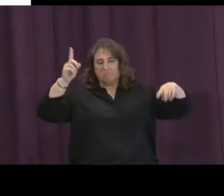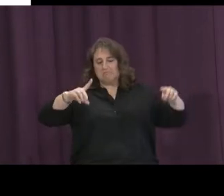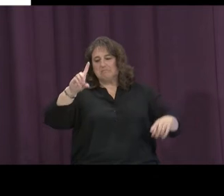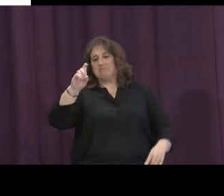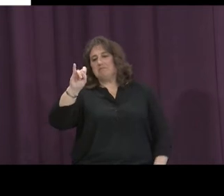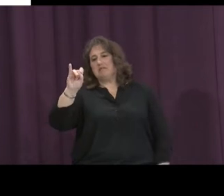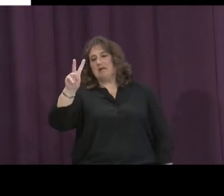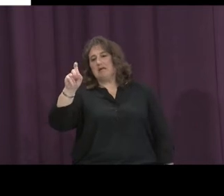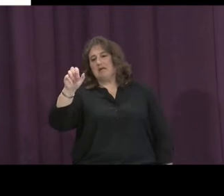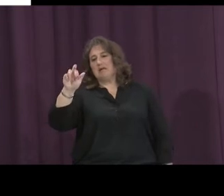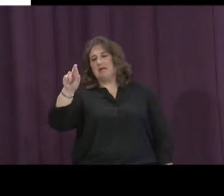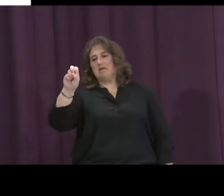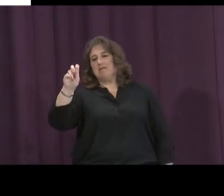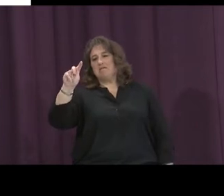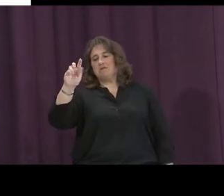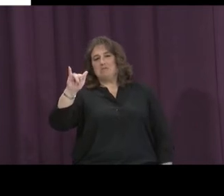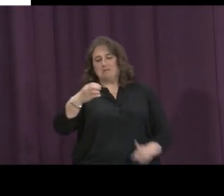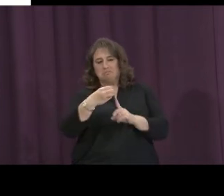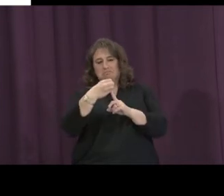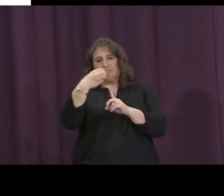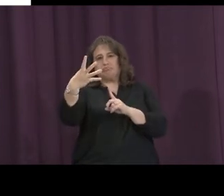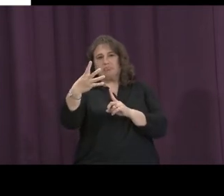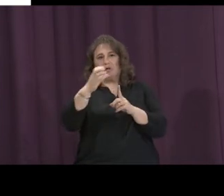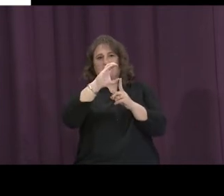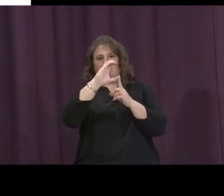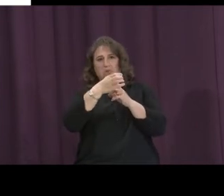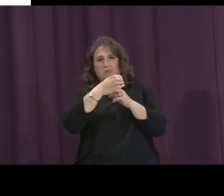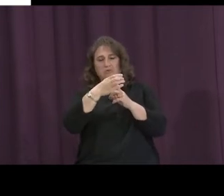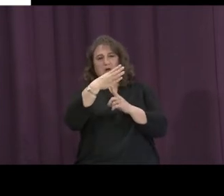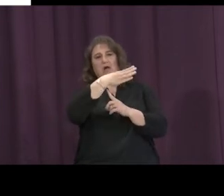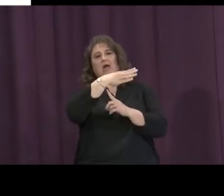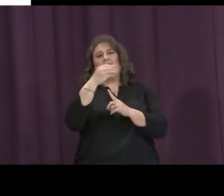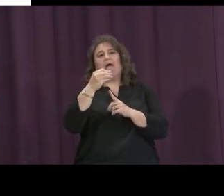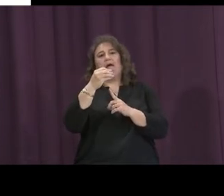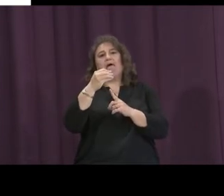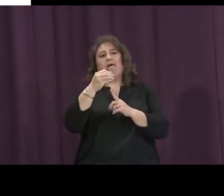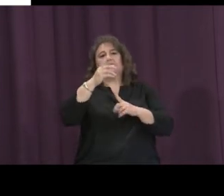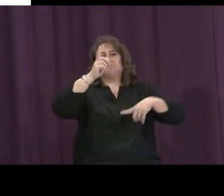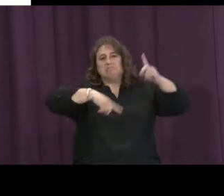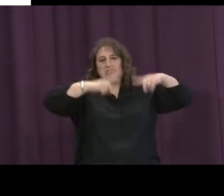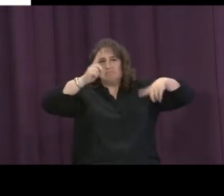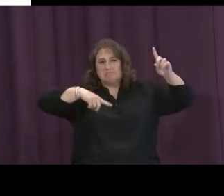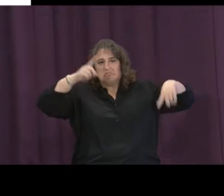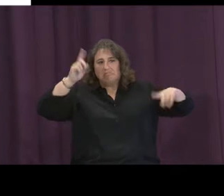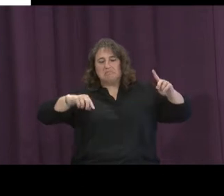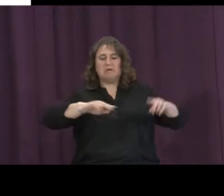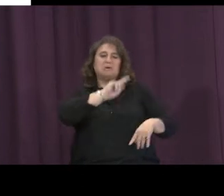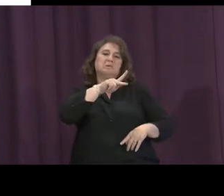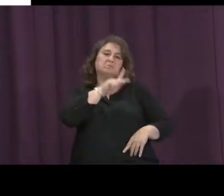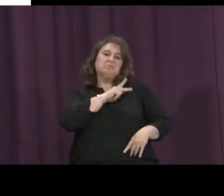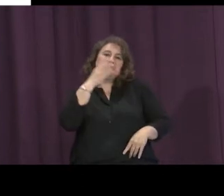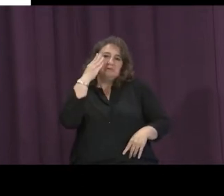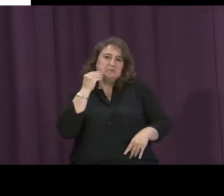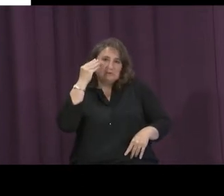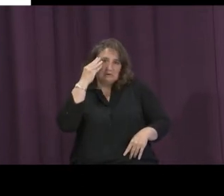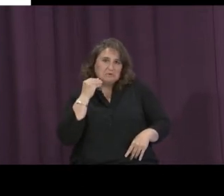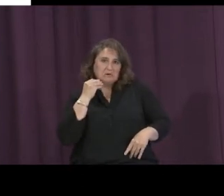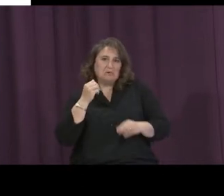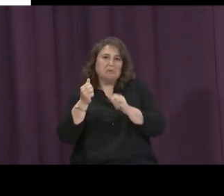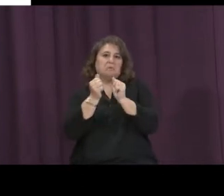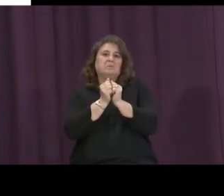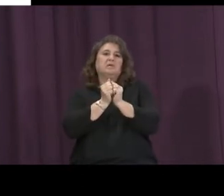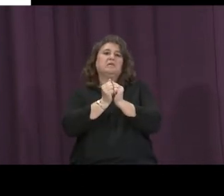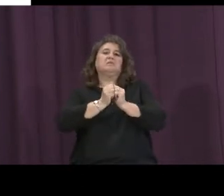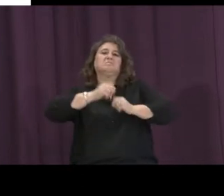understanding of culture and diversity. We also want to go over personal experiences with diversity.